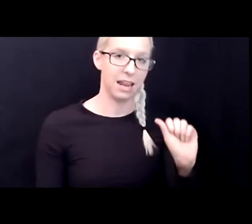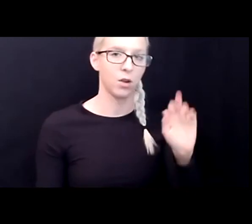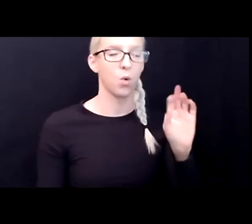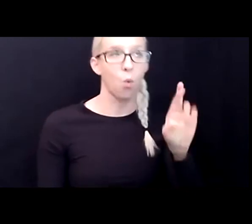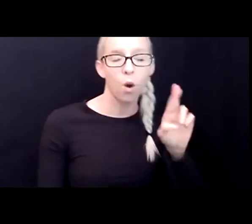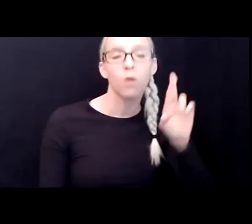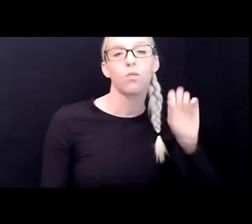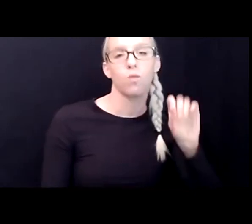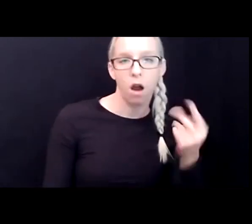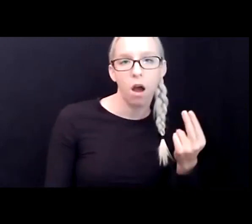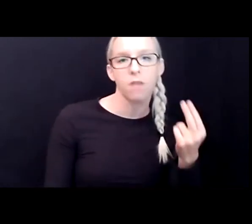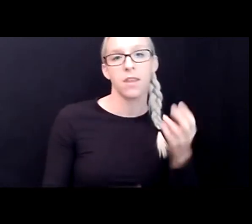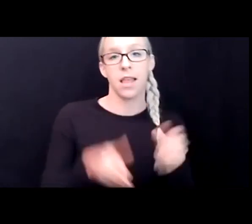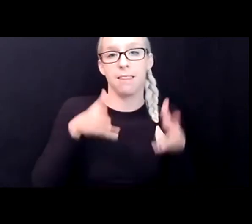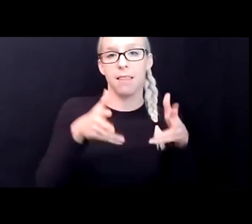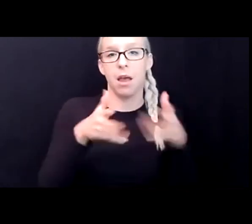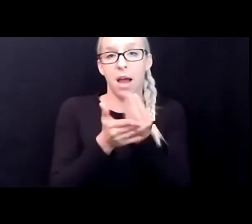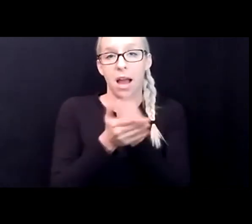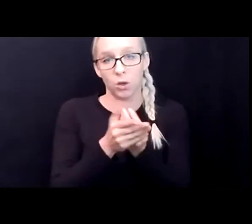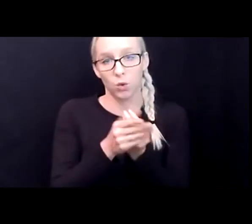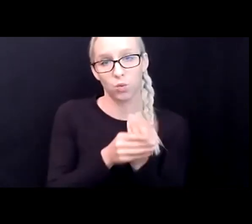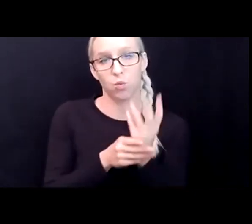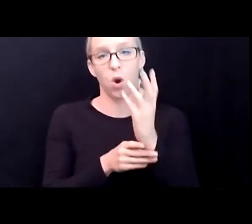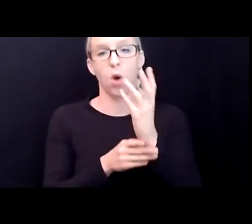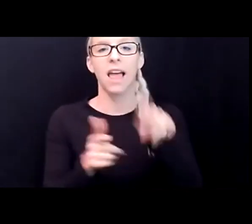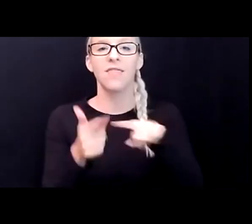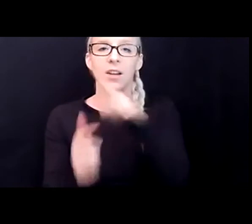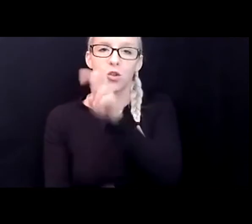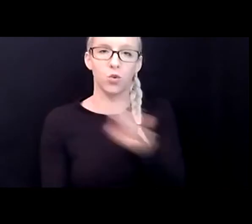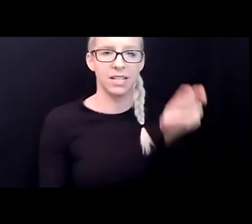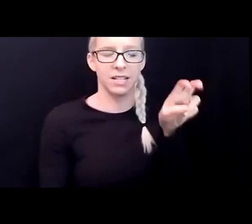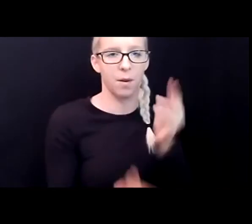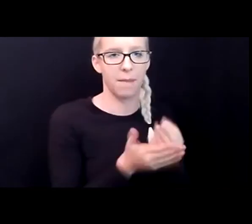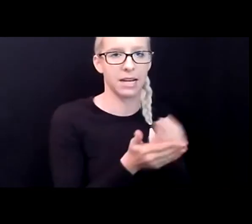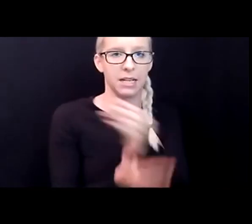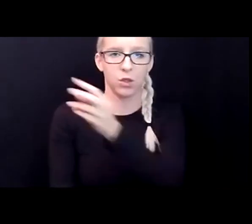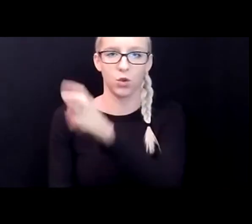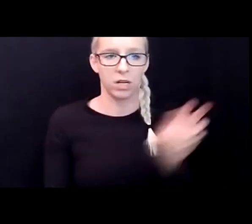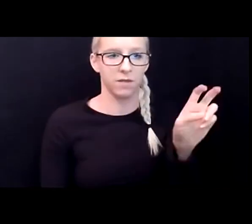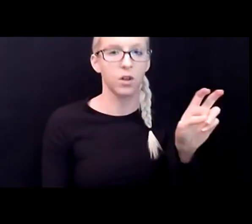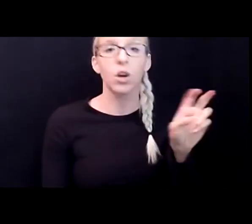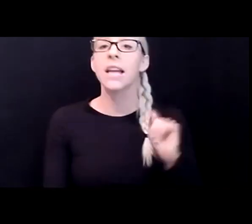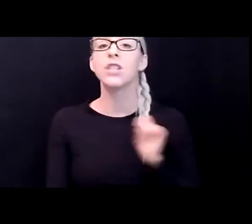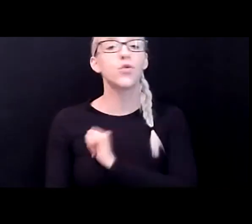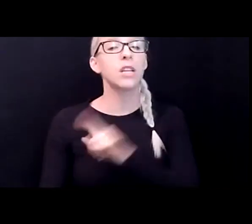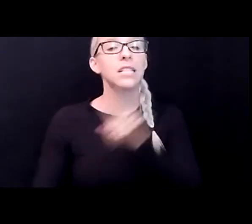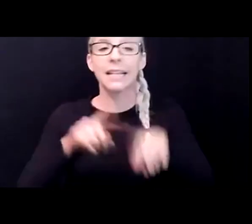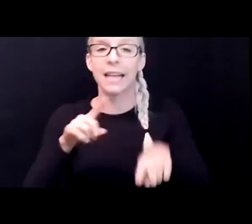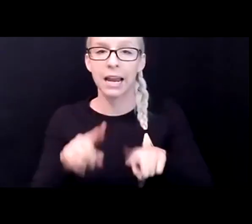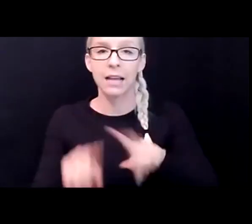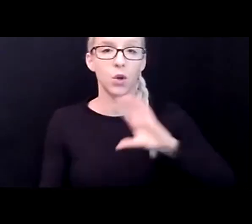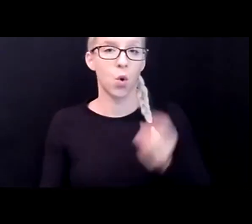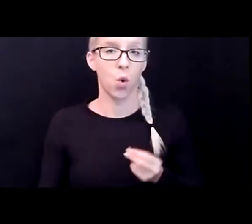an ABLE account? And then transfer. Okay. The short answer is that a trust cannot own a retirement account.